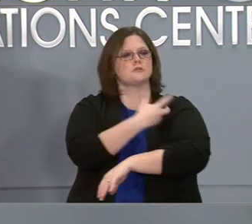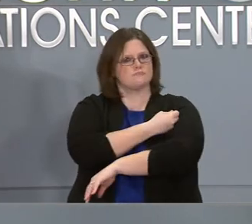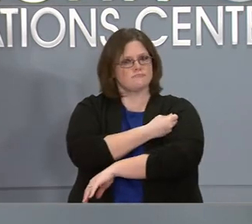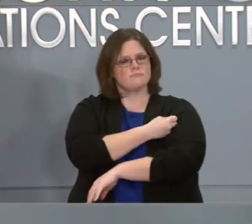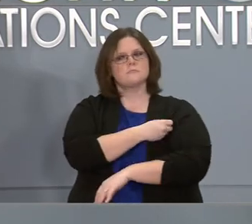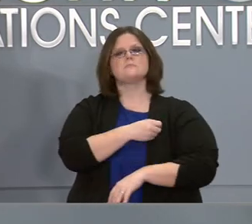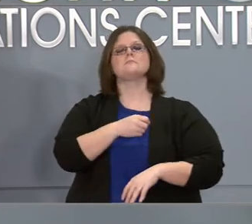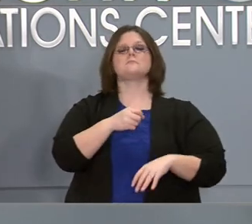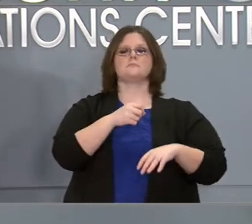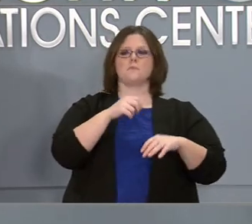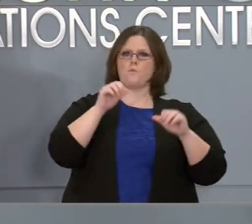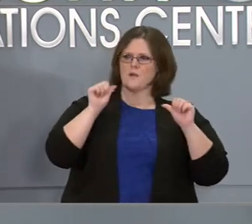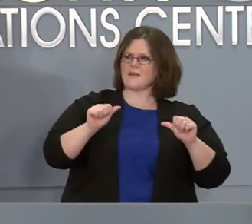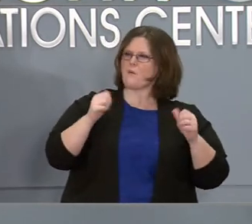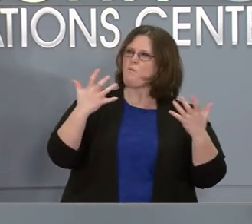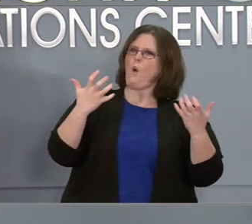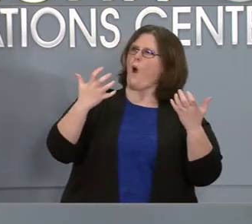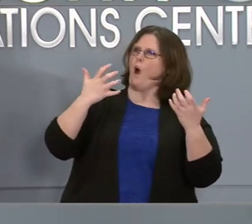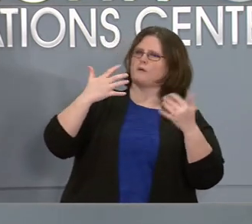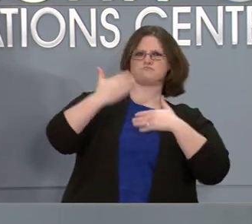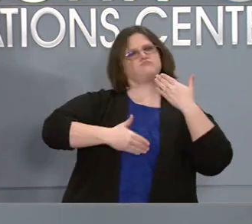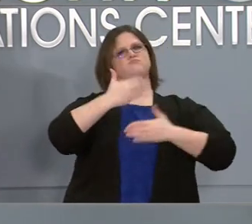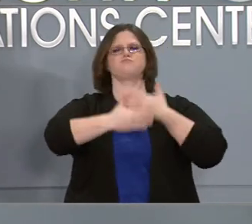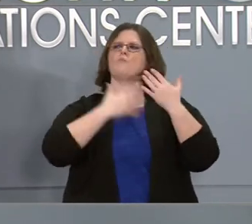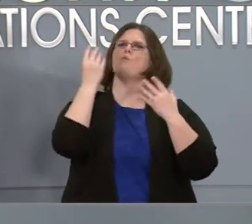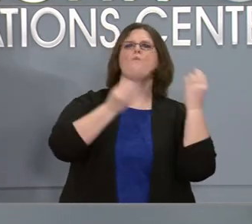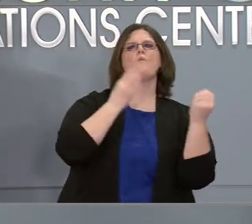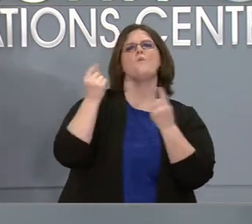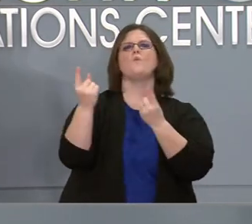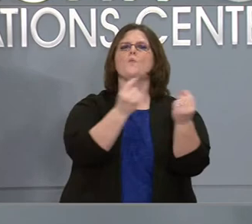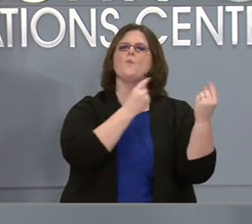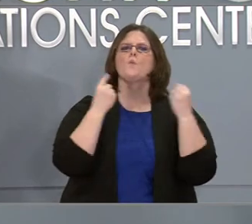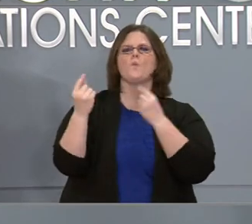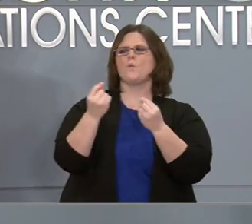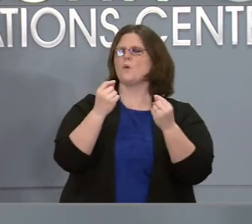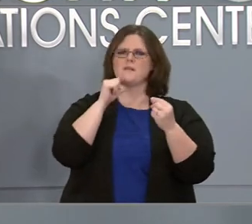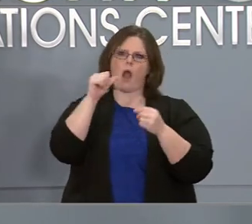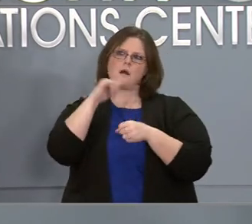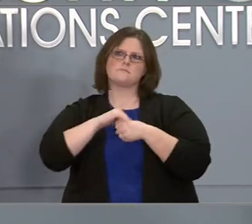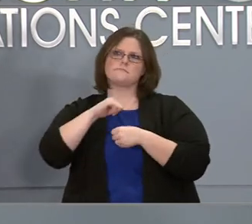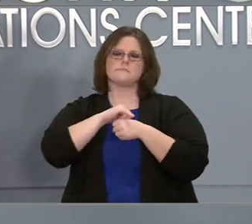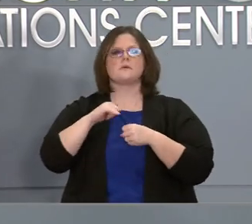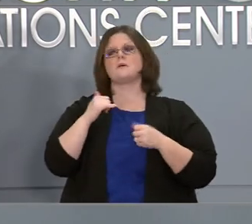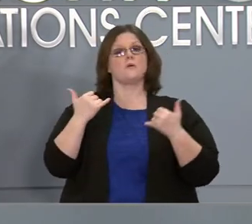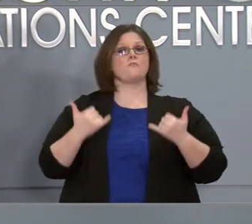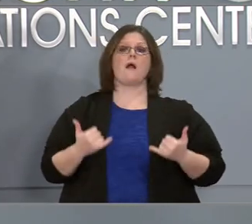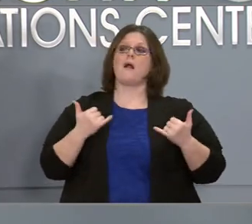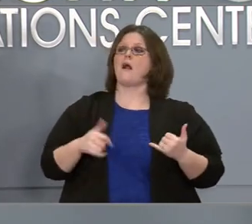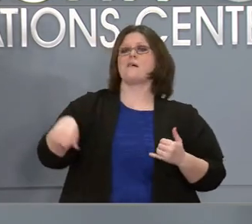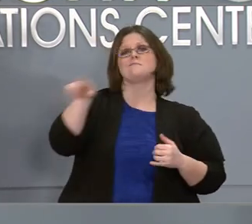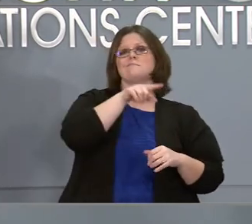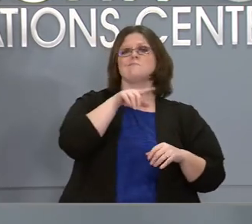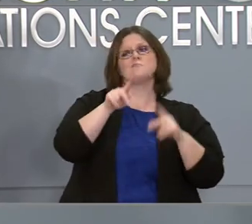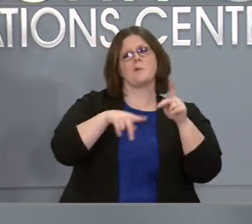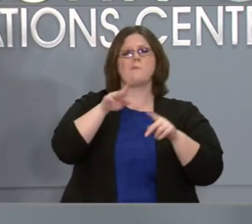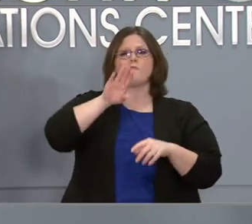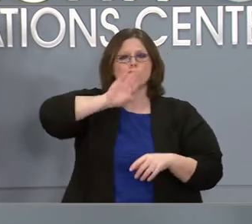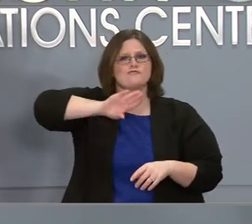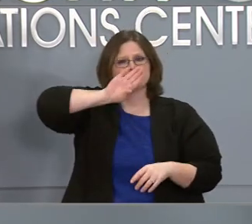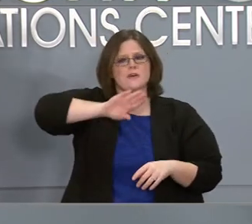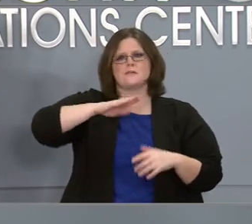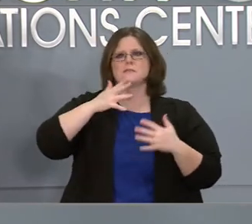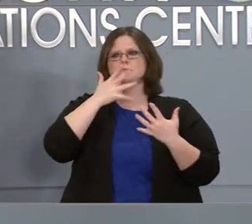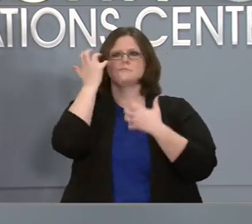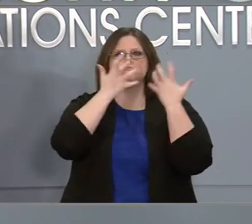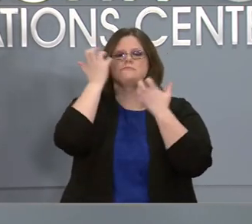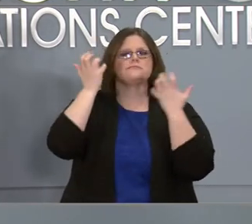want to be able to live our lives normally. Everybody's frustrated right now, and the more people we can get